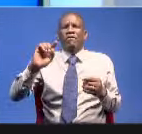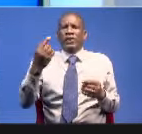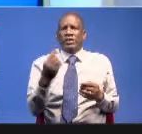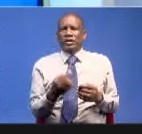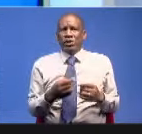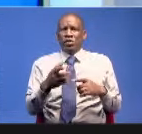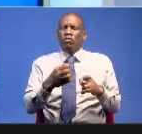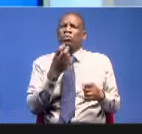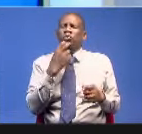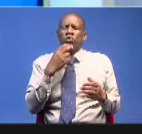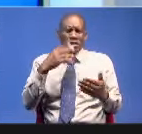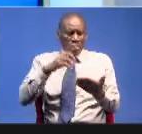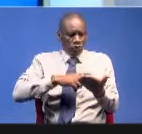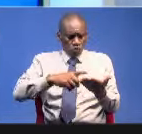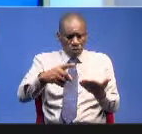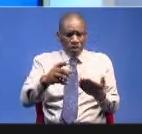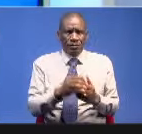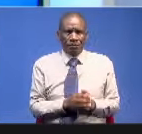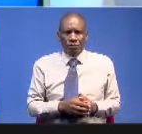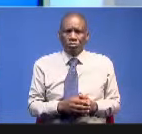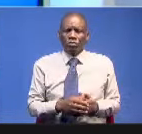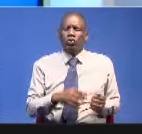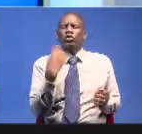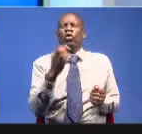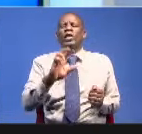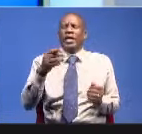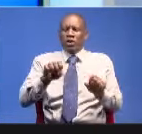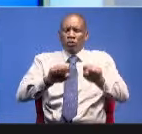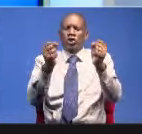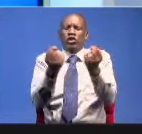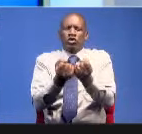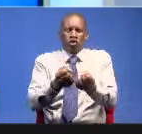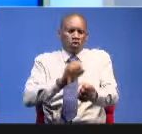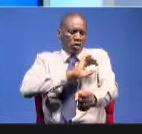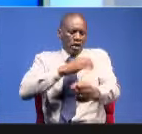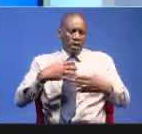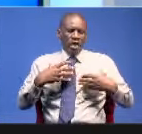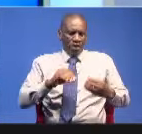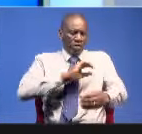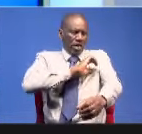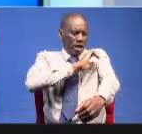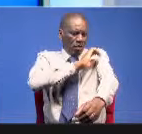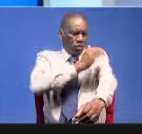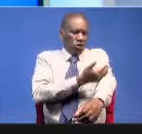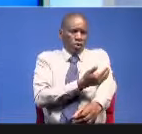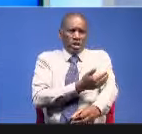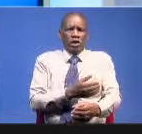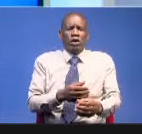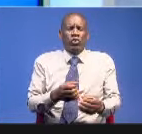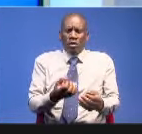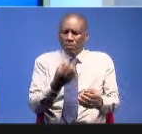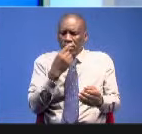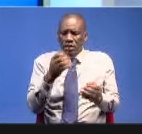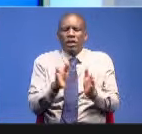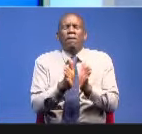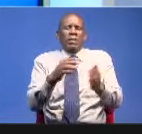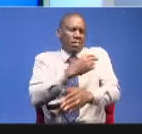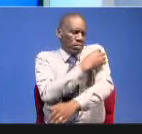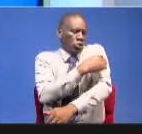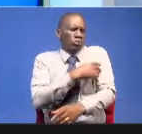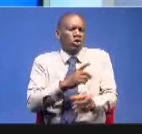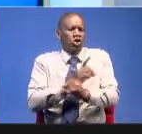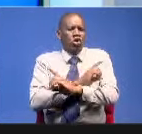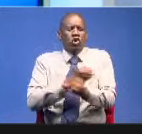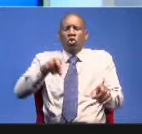From Tuesday next week, only Kenyans with the Social Health Authority SHA number will be treated at public hospitals. No NHIF card will